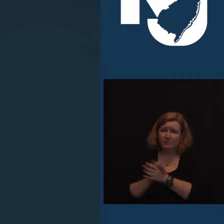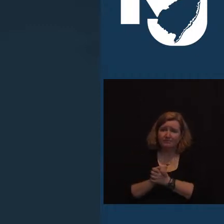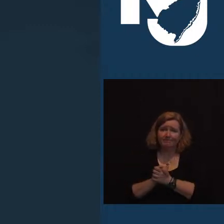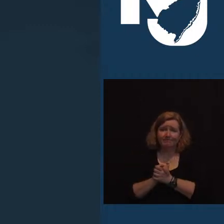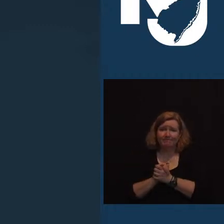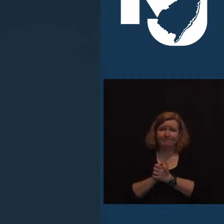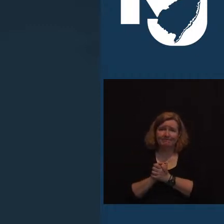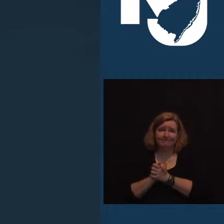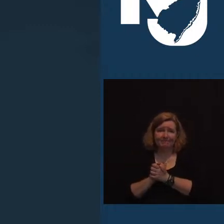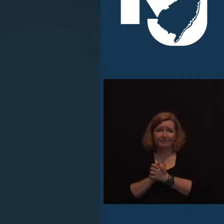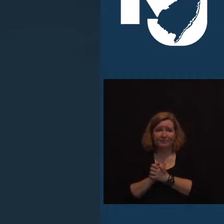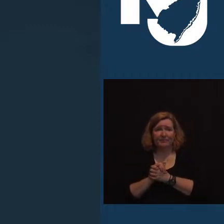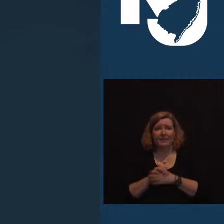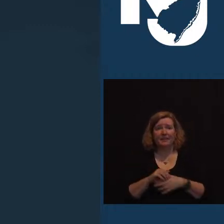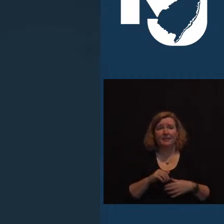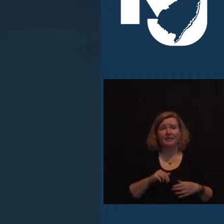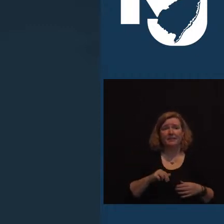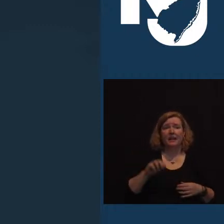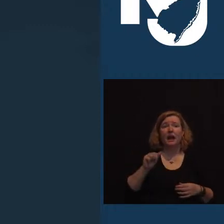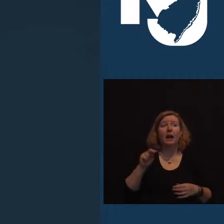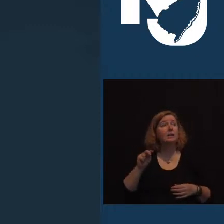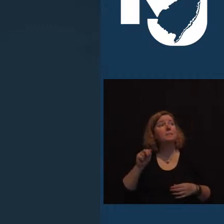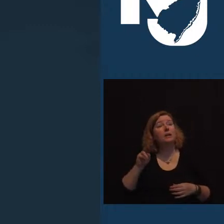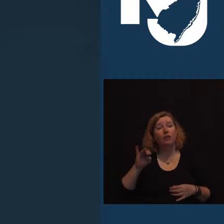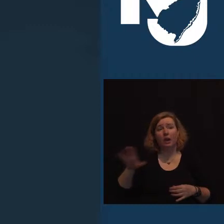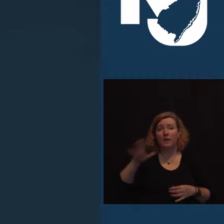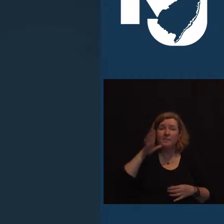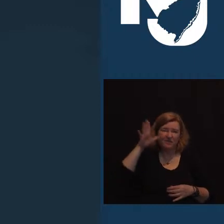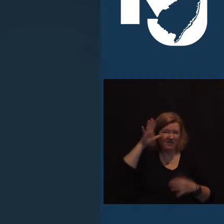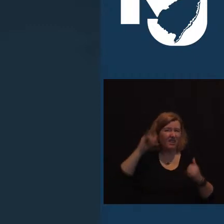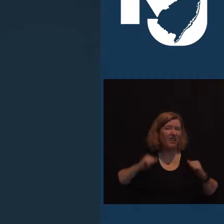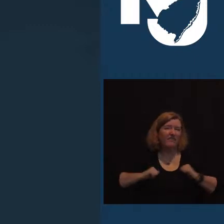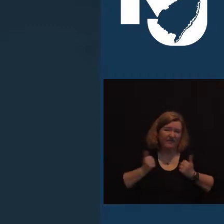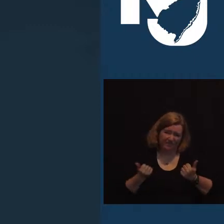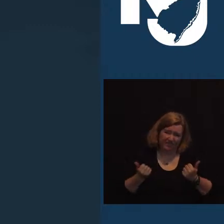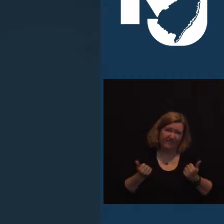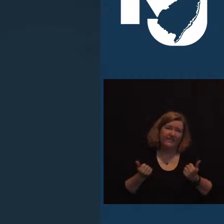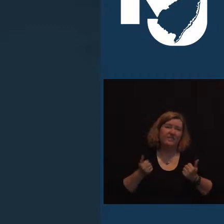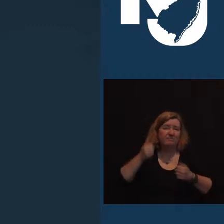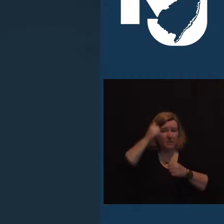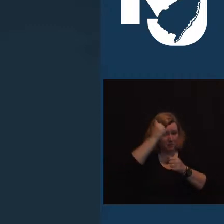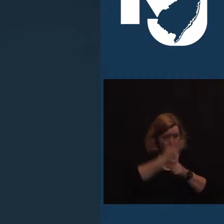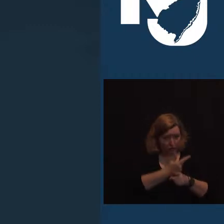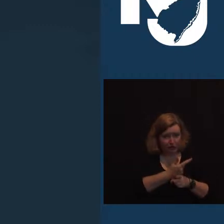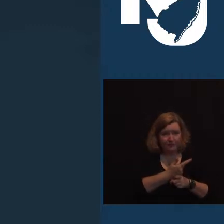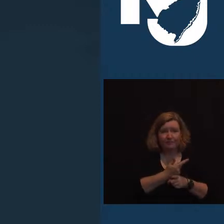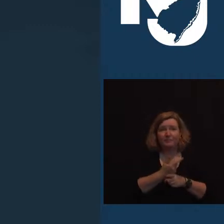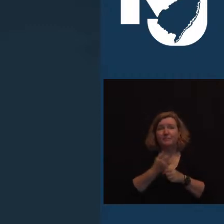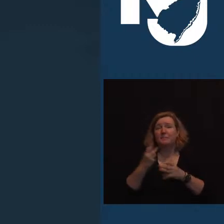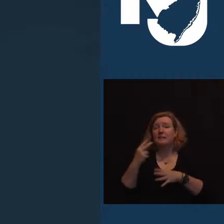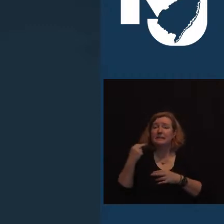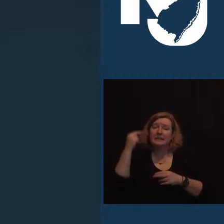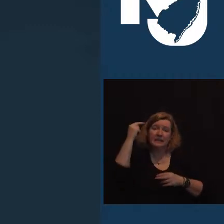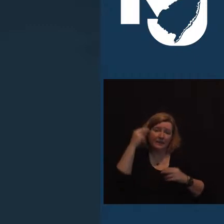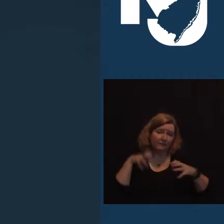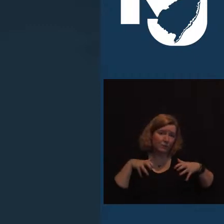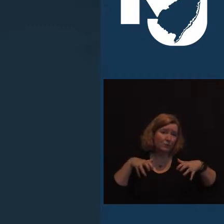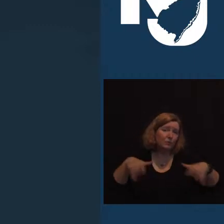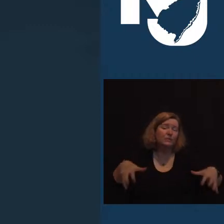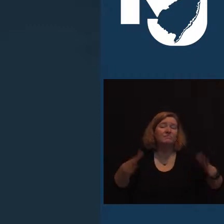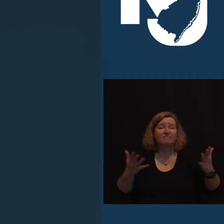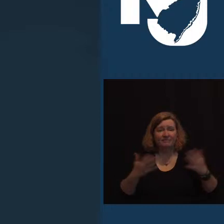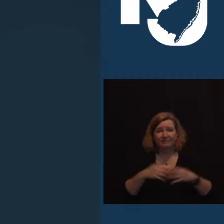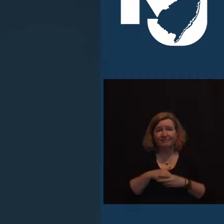dad, Thomas and Barbara, and her brother Kevin, along with numerous nieces and nephews. May God bless Anne Marie.